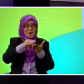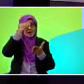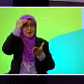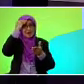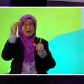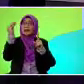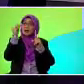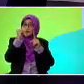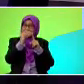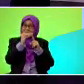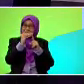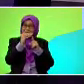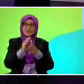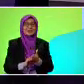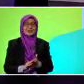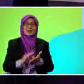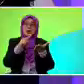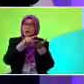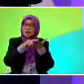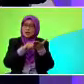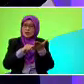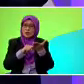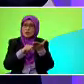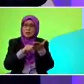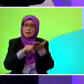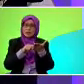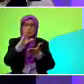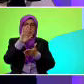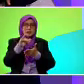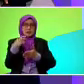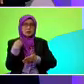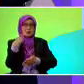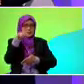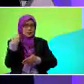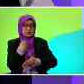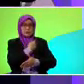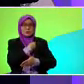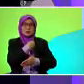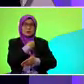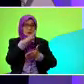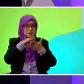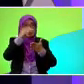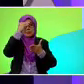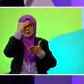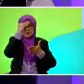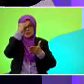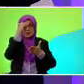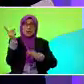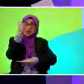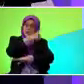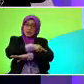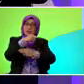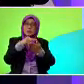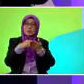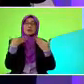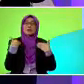Okay, so what are we supposed to be able to achieve by the end of the lesson today? So there are only 3 learning